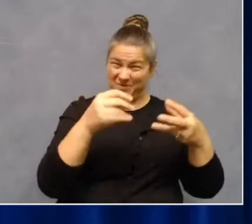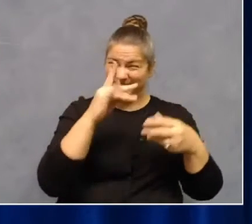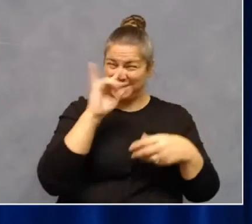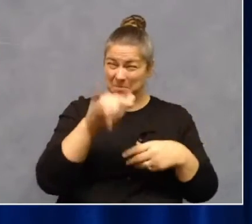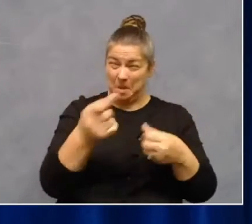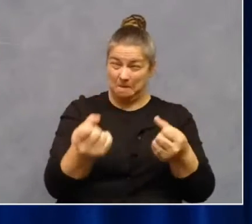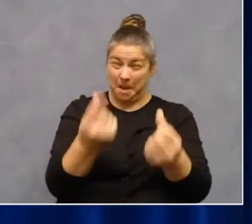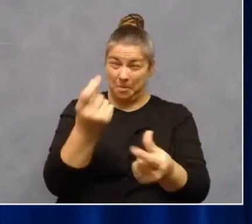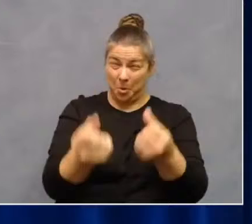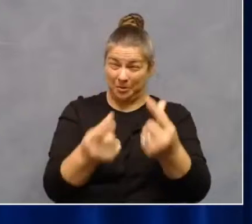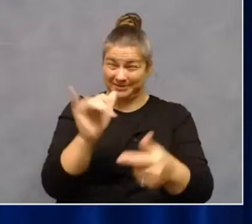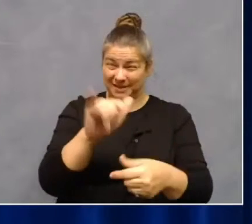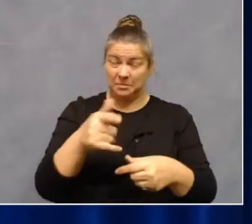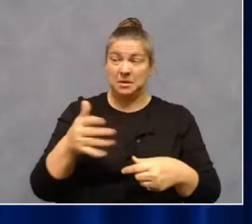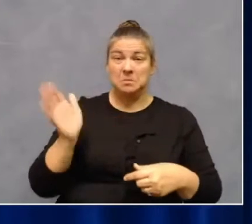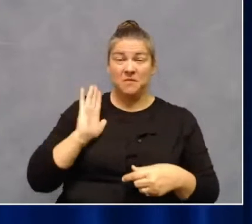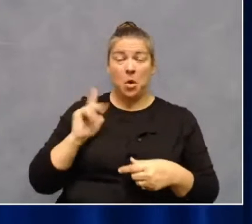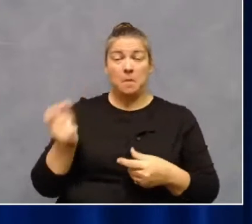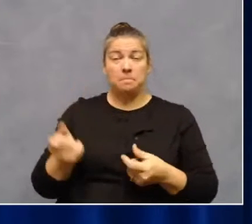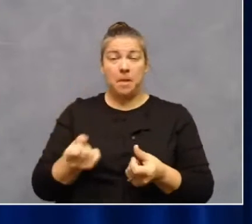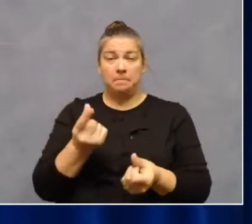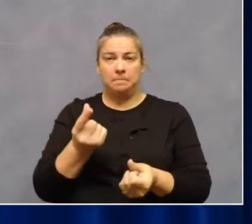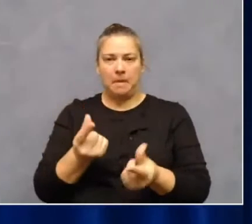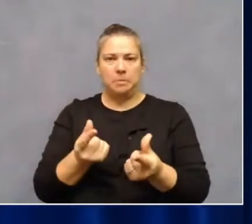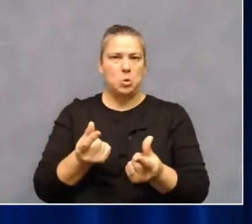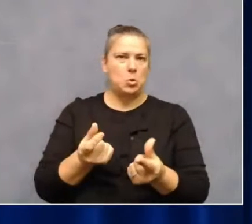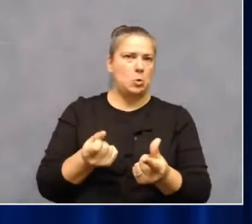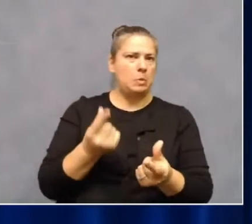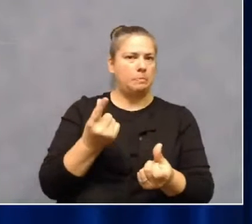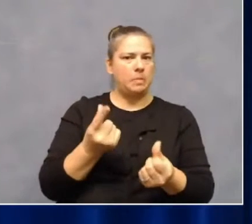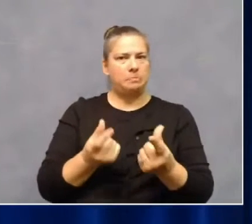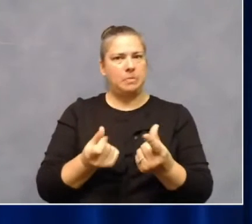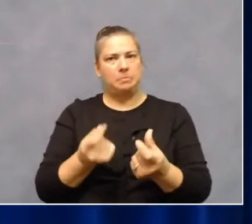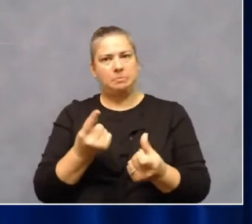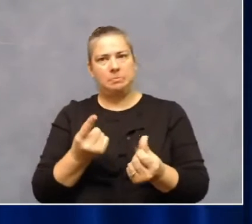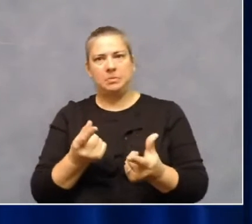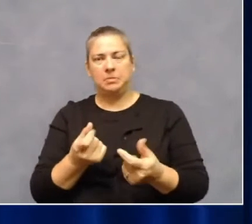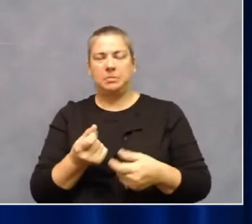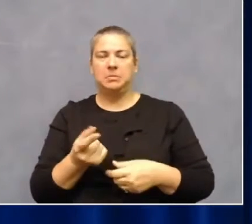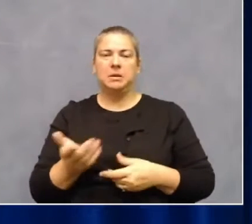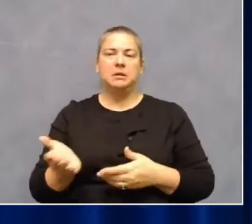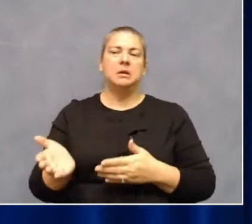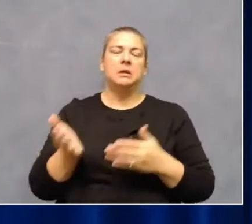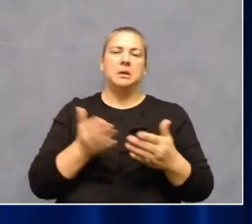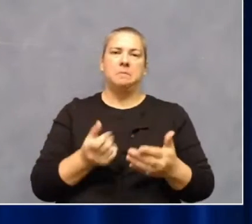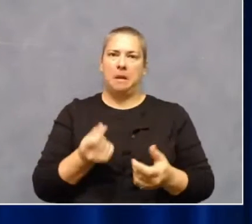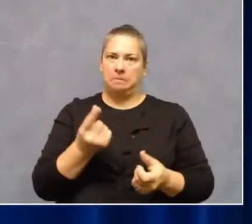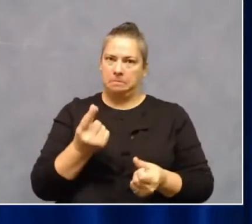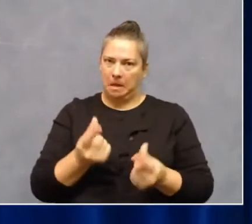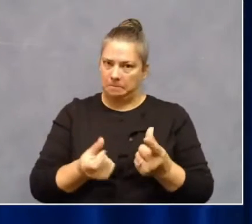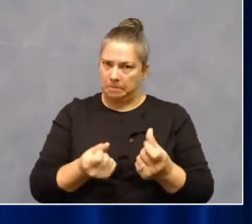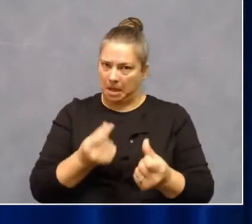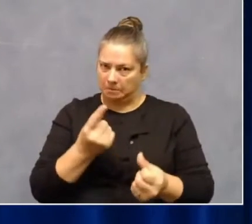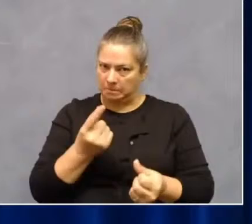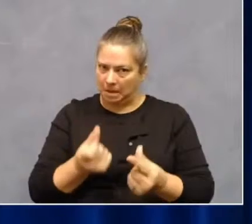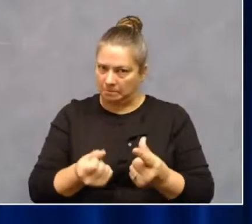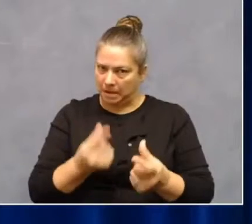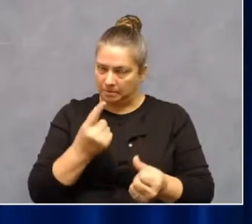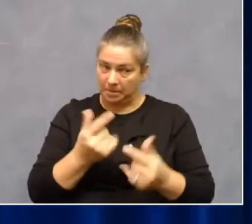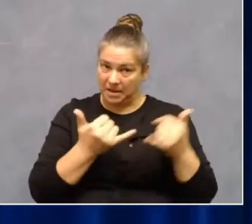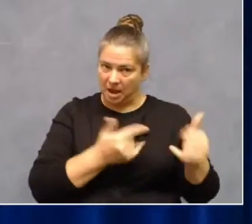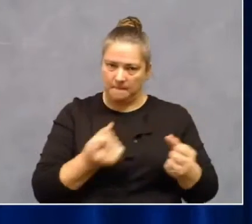here, this is where we get in trouble real fast. So the governor has shown you all sorts of graphs and figures. In